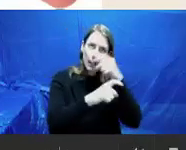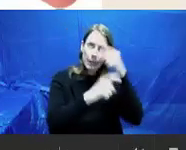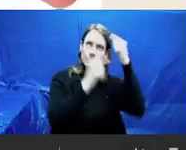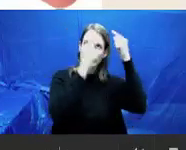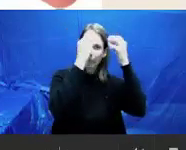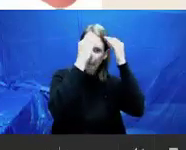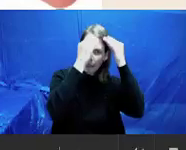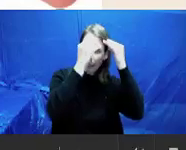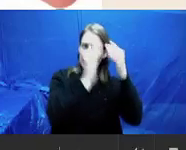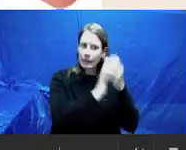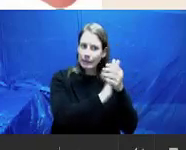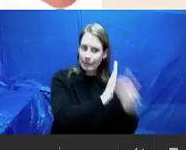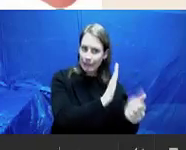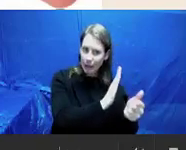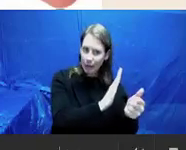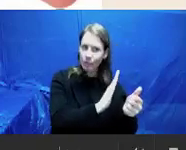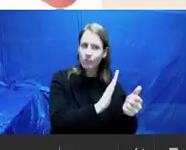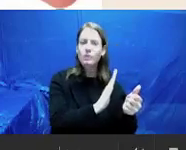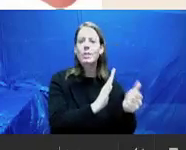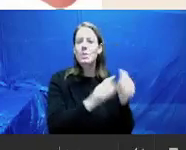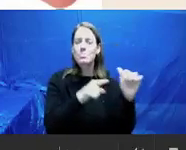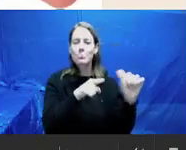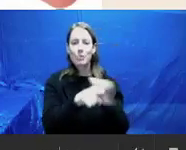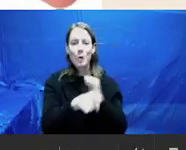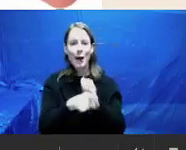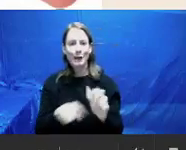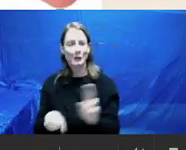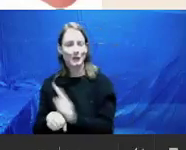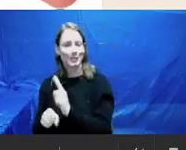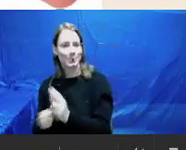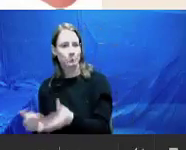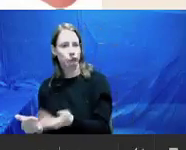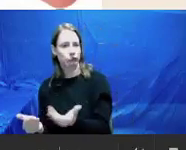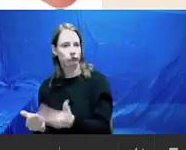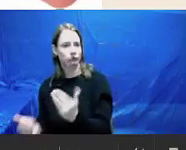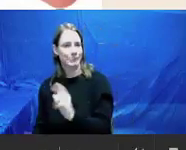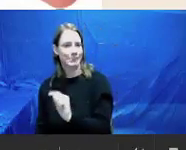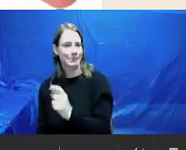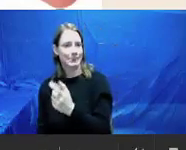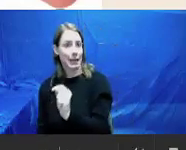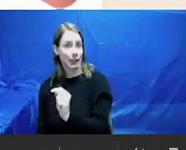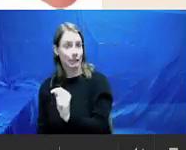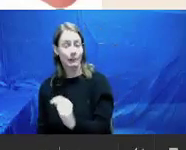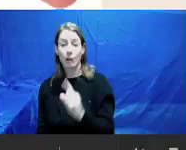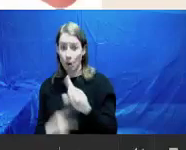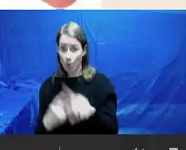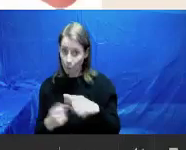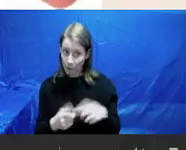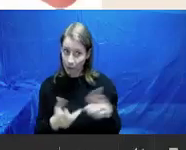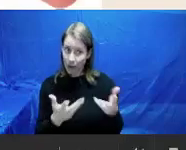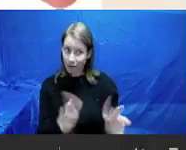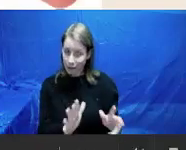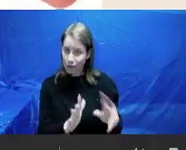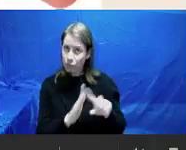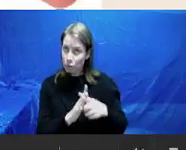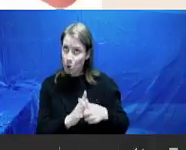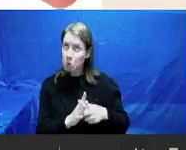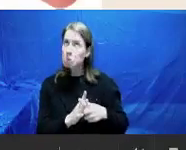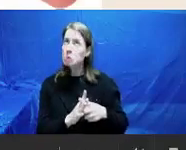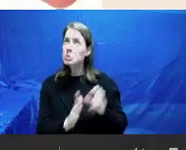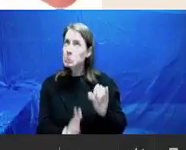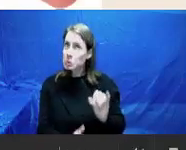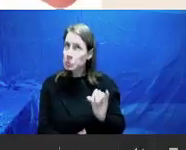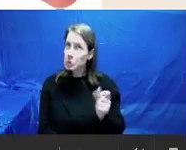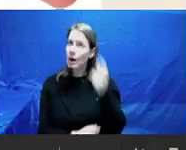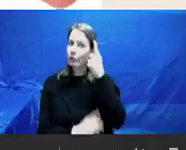accessible text. And once they own those skills, then we start to dial up the complexity of the text, and